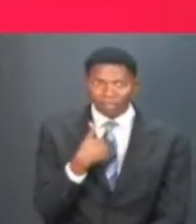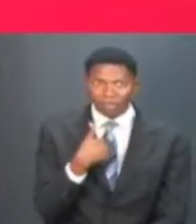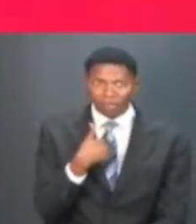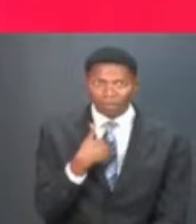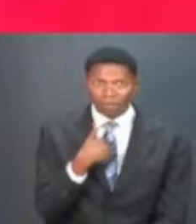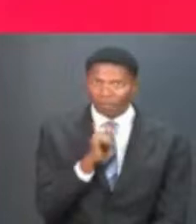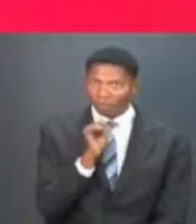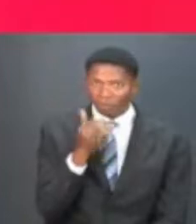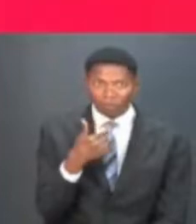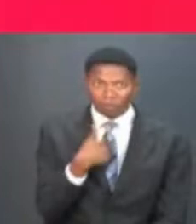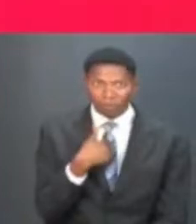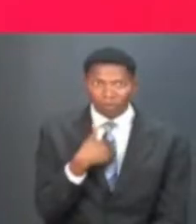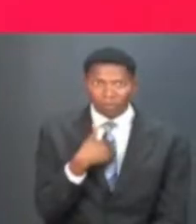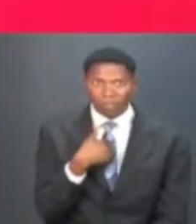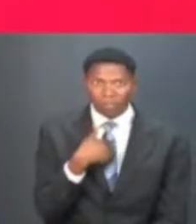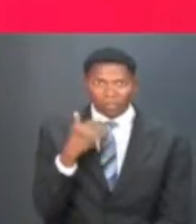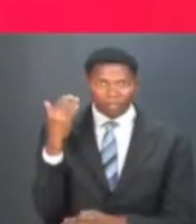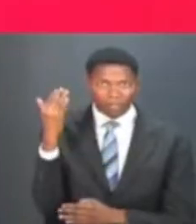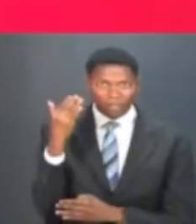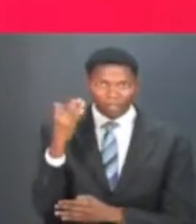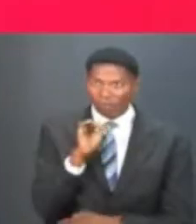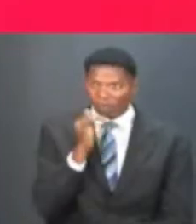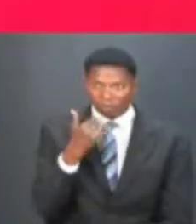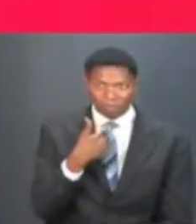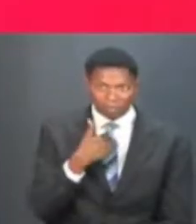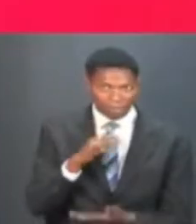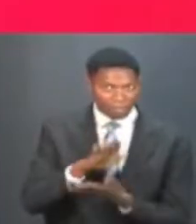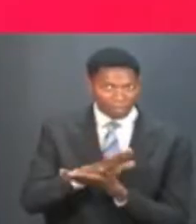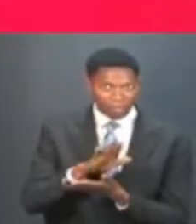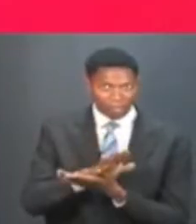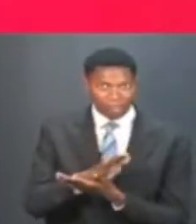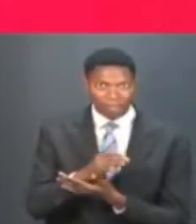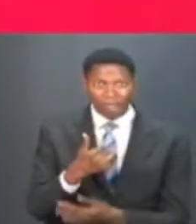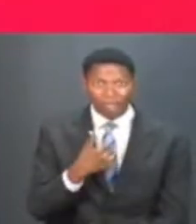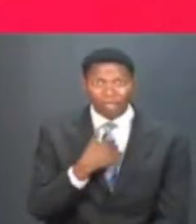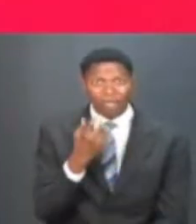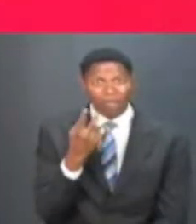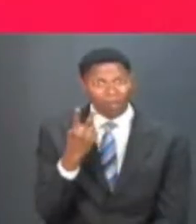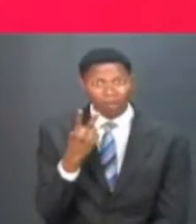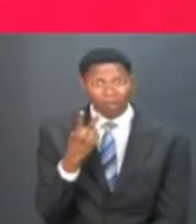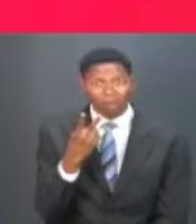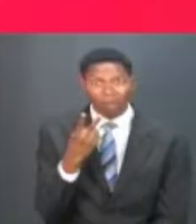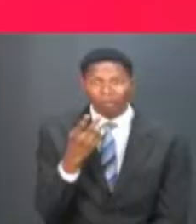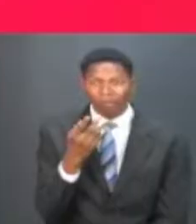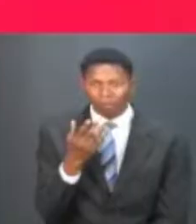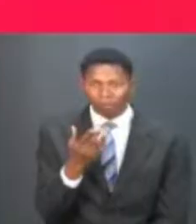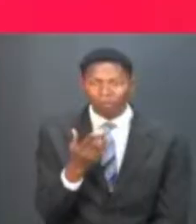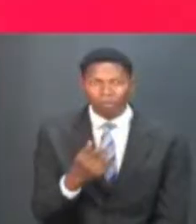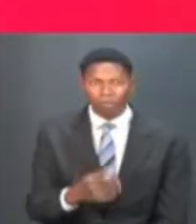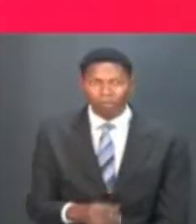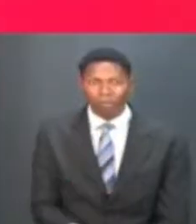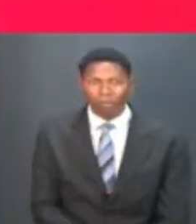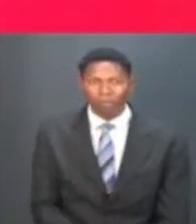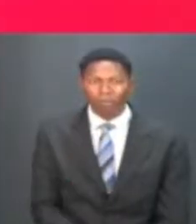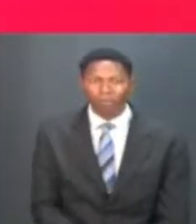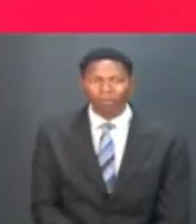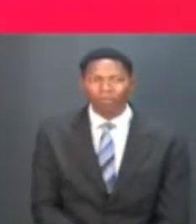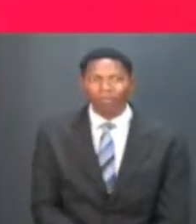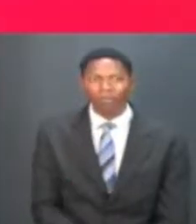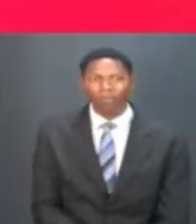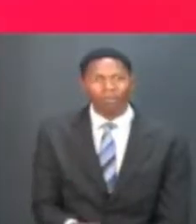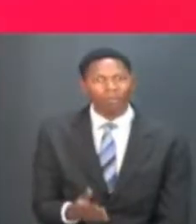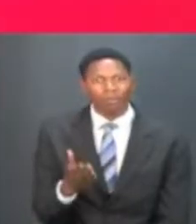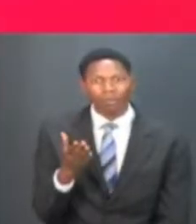I don't have the copy of the statement. We have 2 then. That is so. Okay.